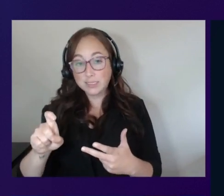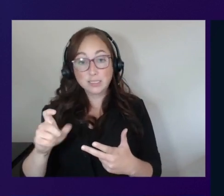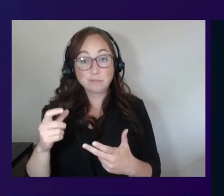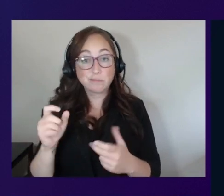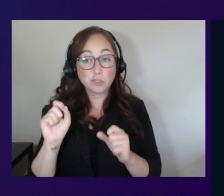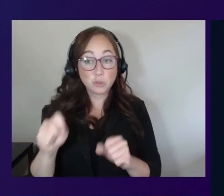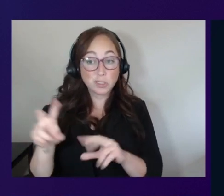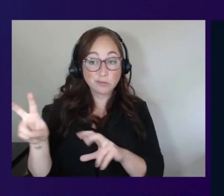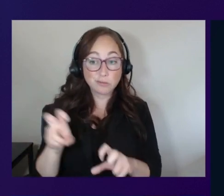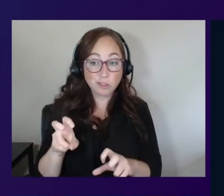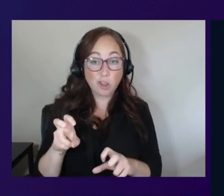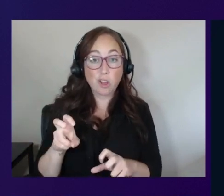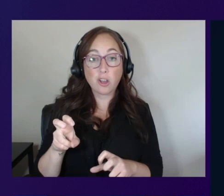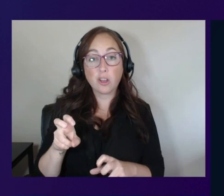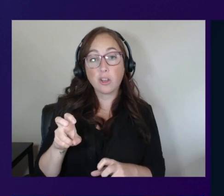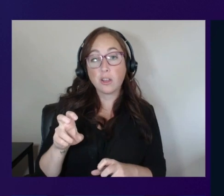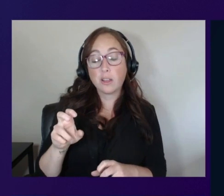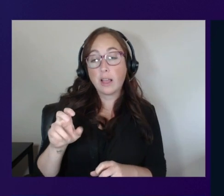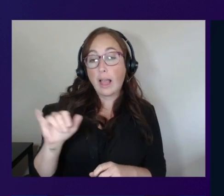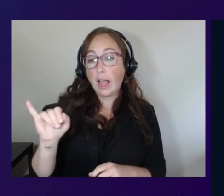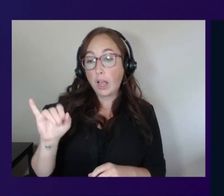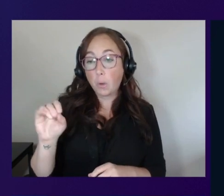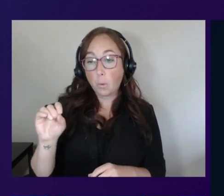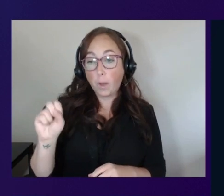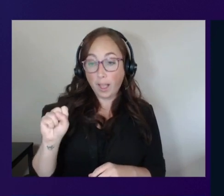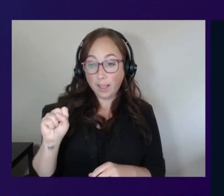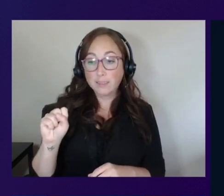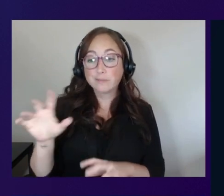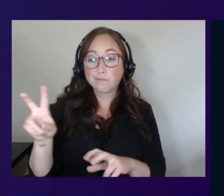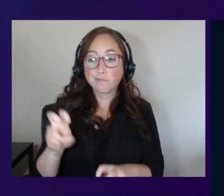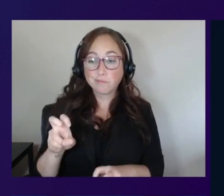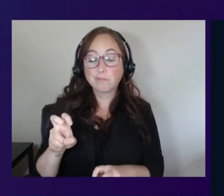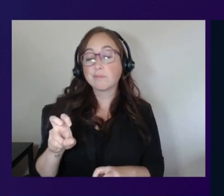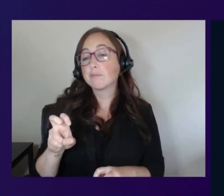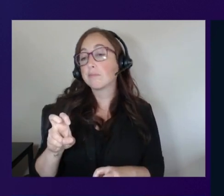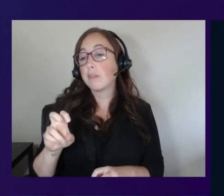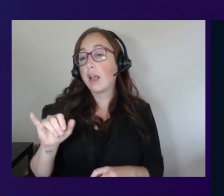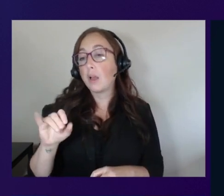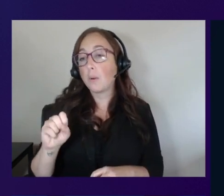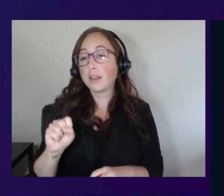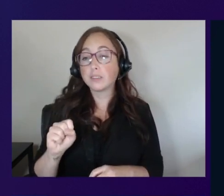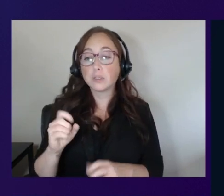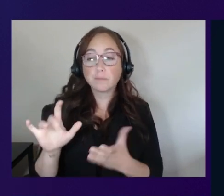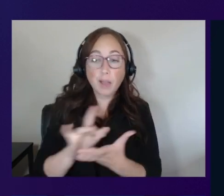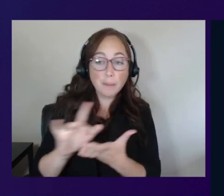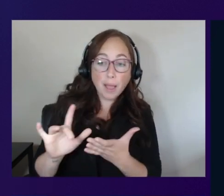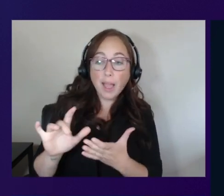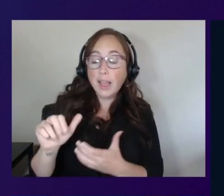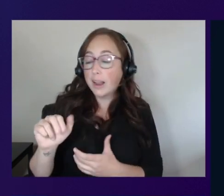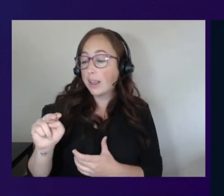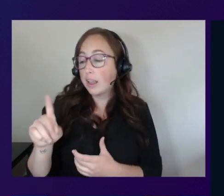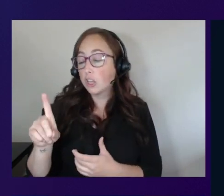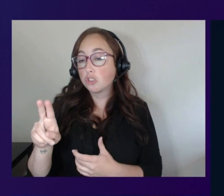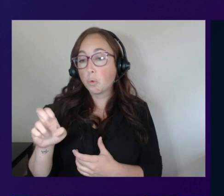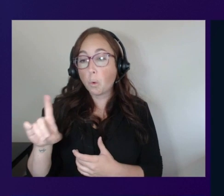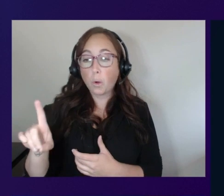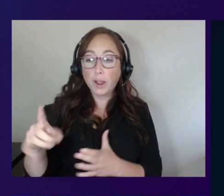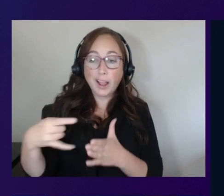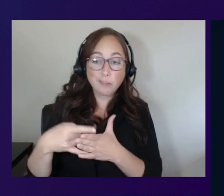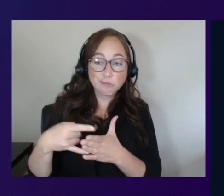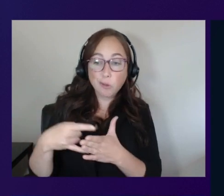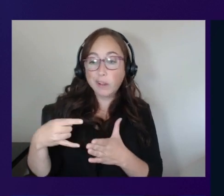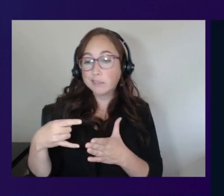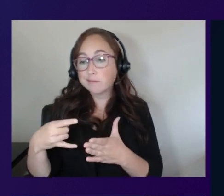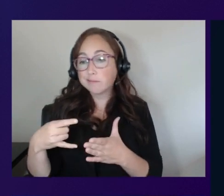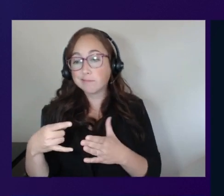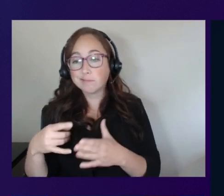the Android or iOS on your iPad or Android tablets to access your workspaces. And, web browser, definitely, it's an option. You can